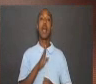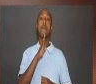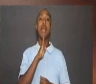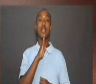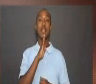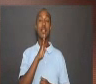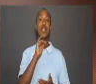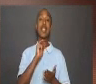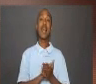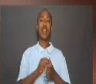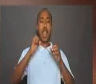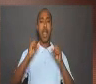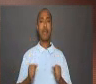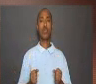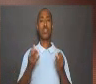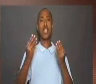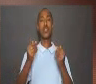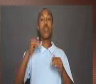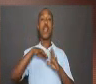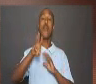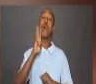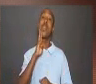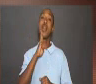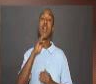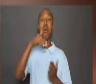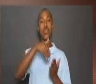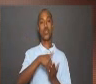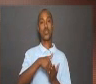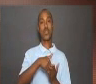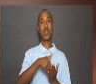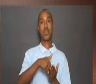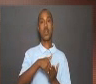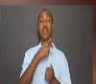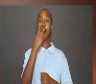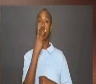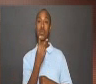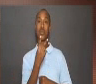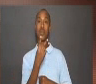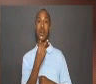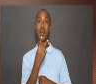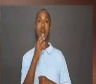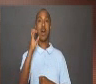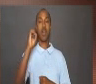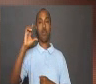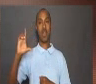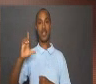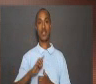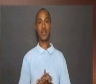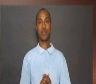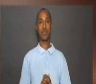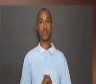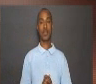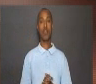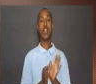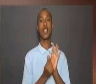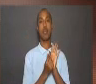Bases that are able to dissolve in water are also referred to as alkalis.